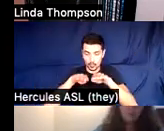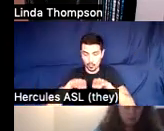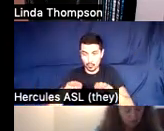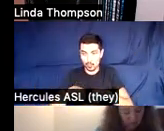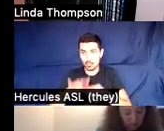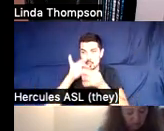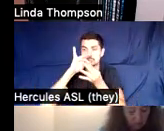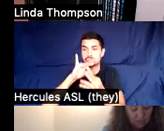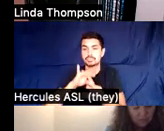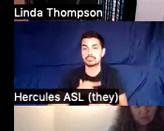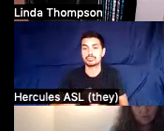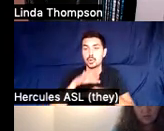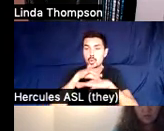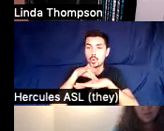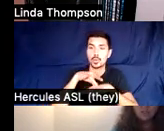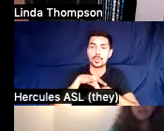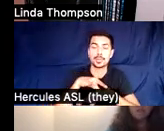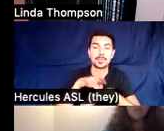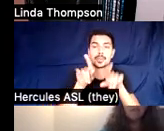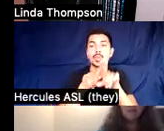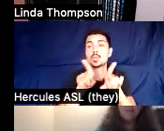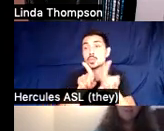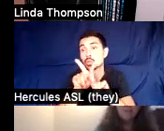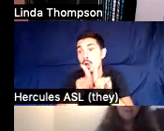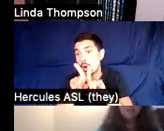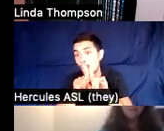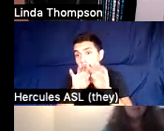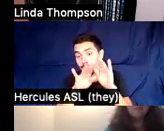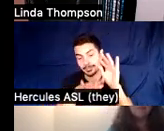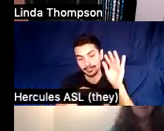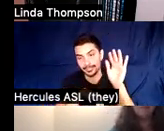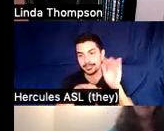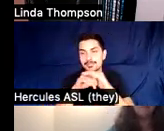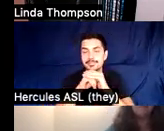you into the Stone Nation, right?